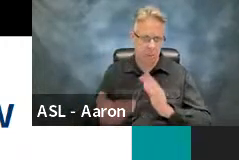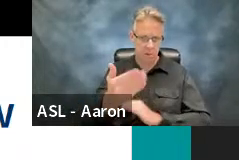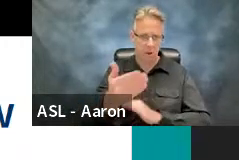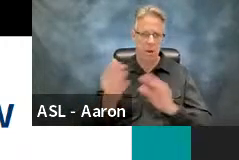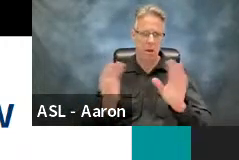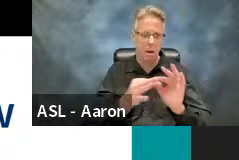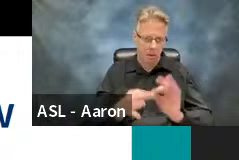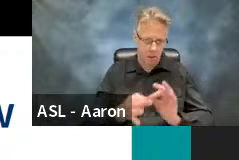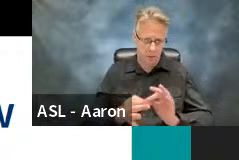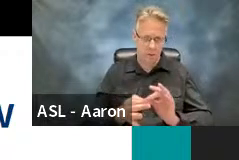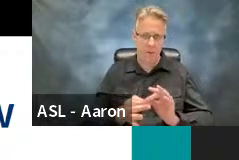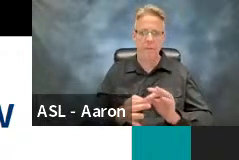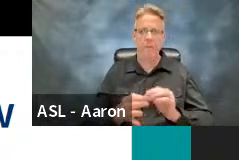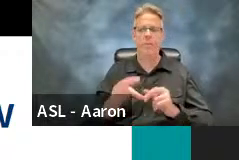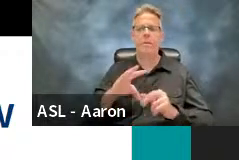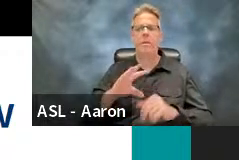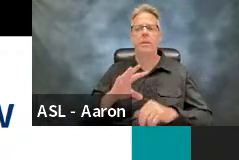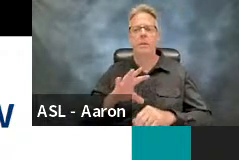including